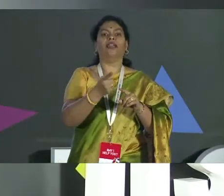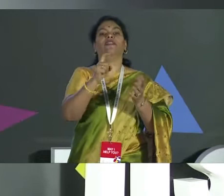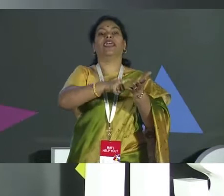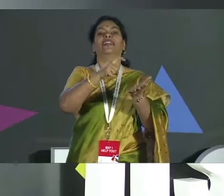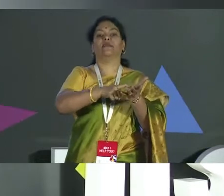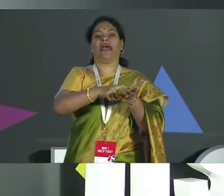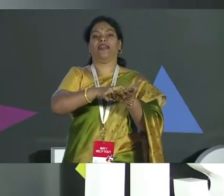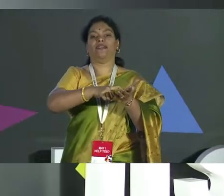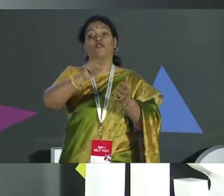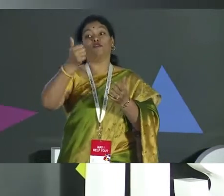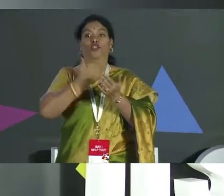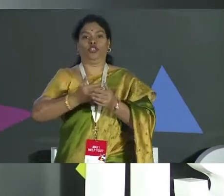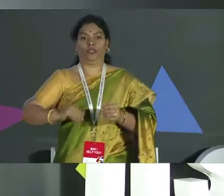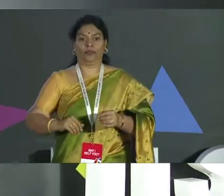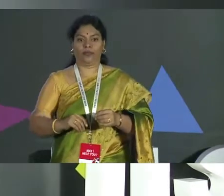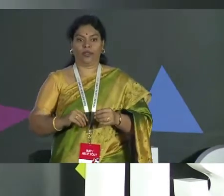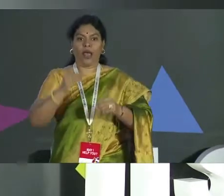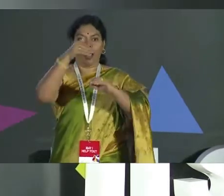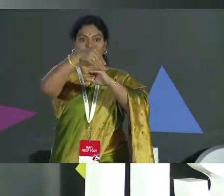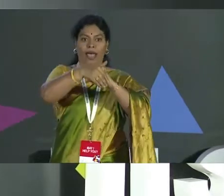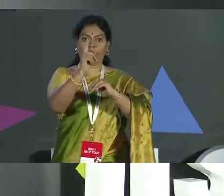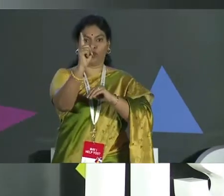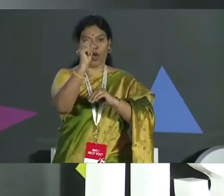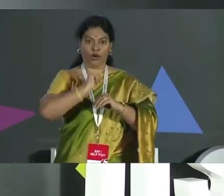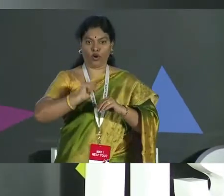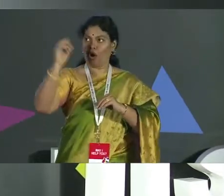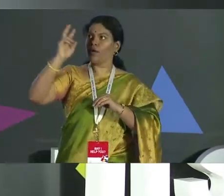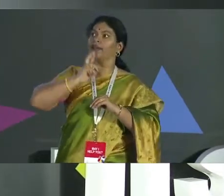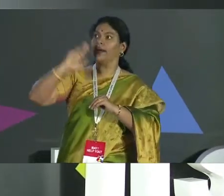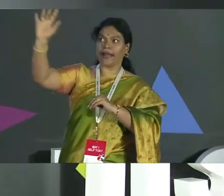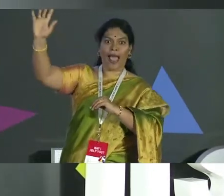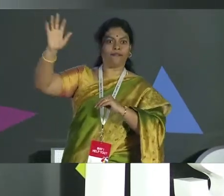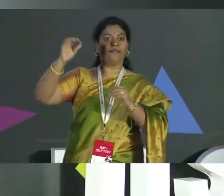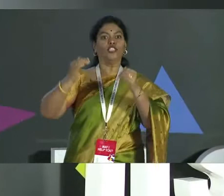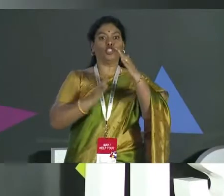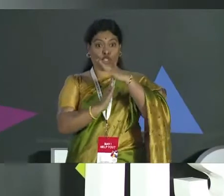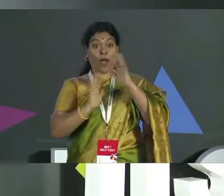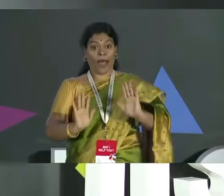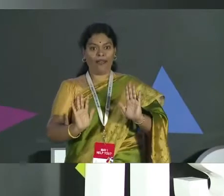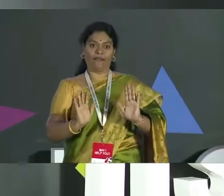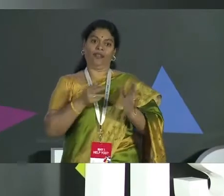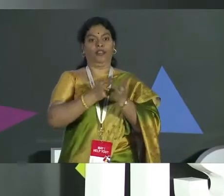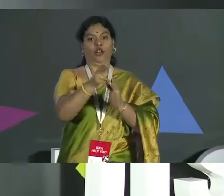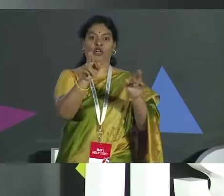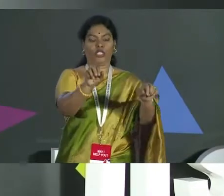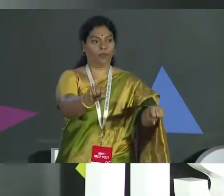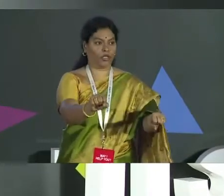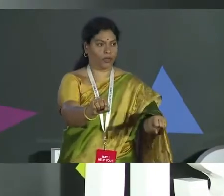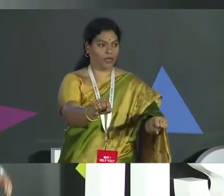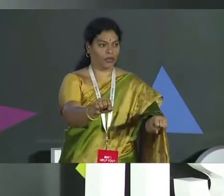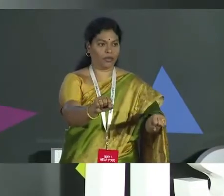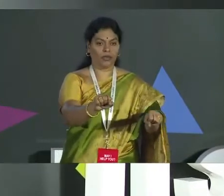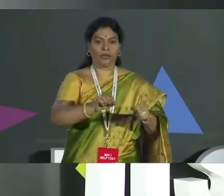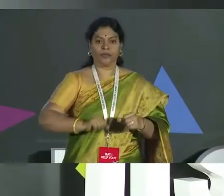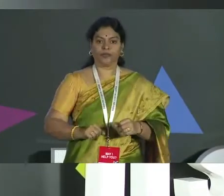it of others. Matlab, raat ke ek baje bhi hai, laal batti hai, to rukna hai. Agar line mein hai,